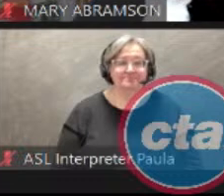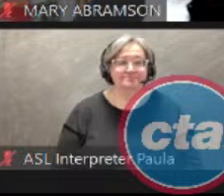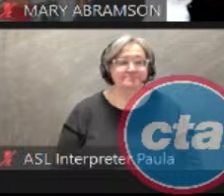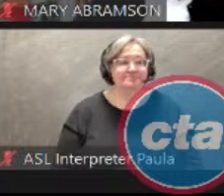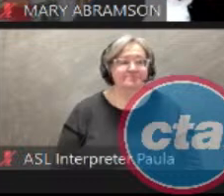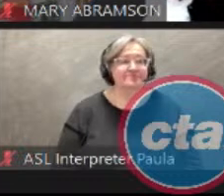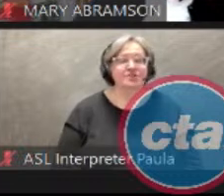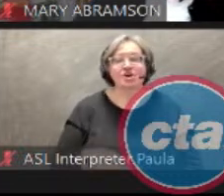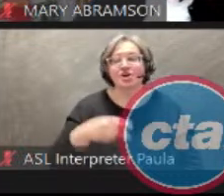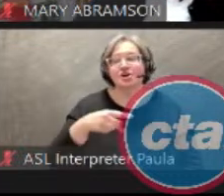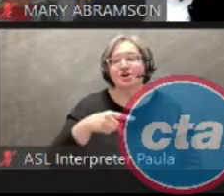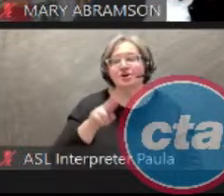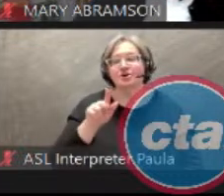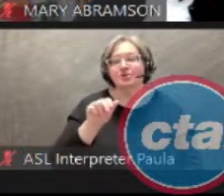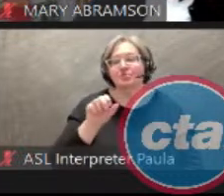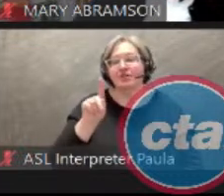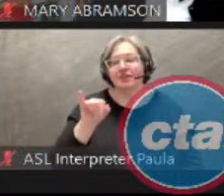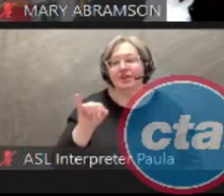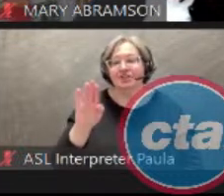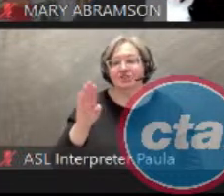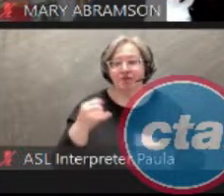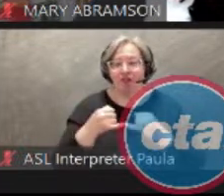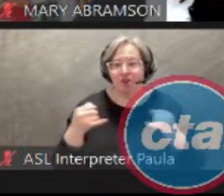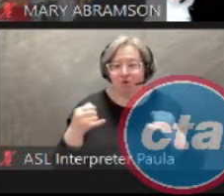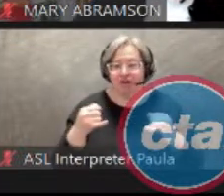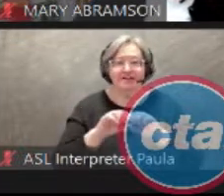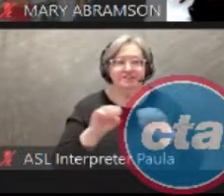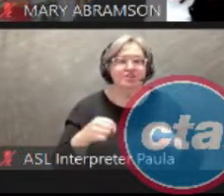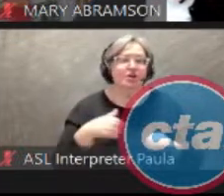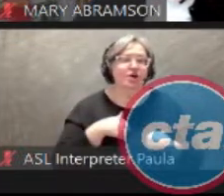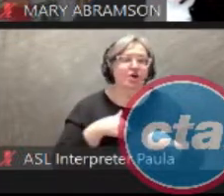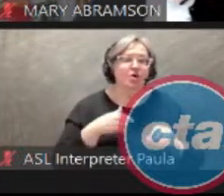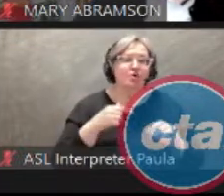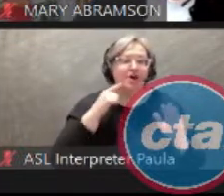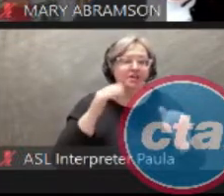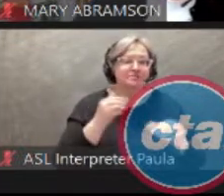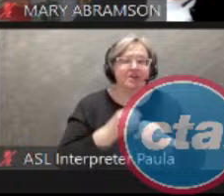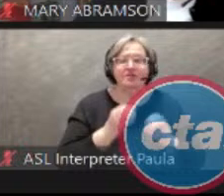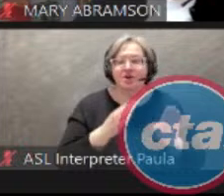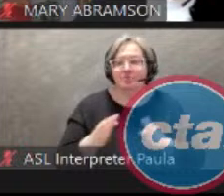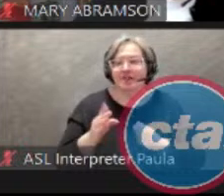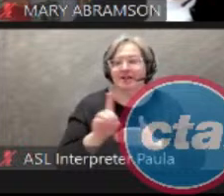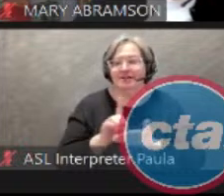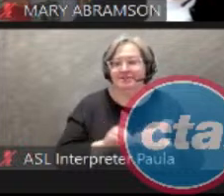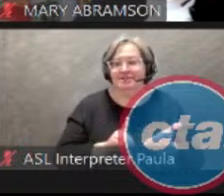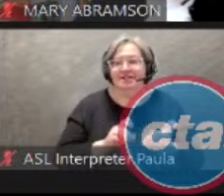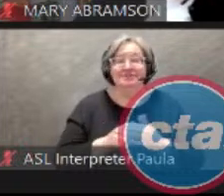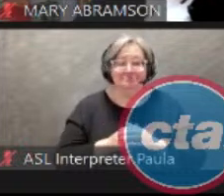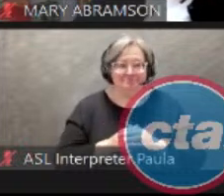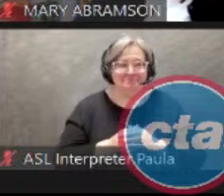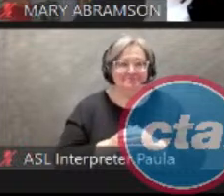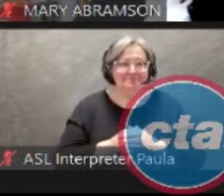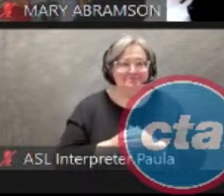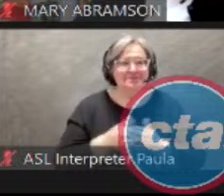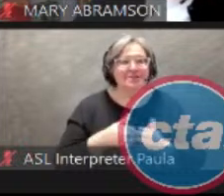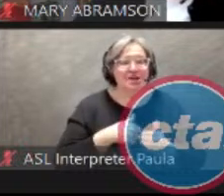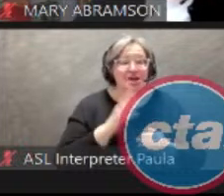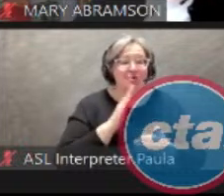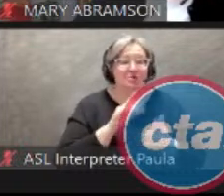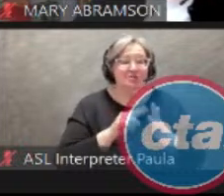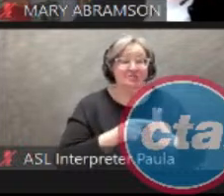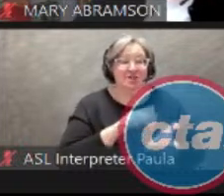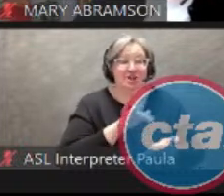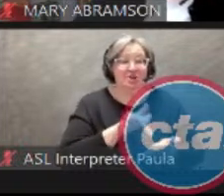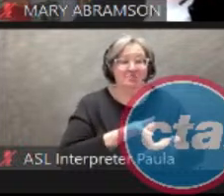Pulaski Blue Line Station. We're expecting to get the planning and design documents out to have work start in the middle of